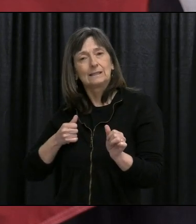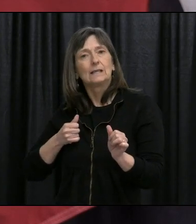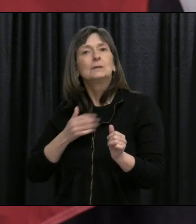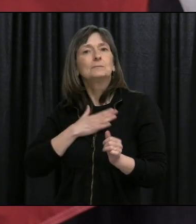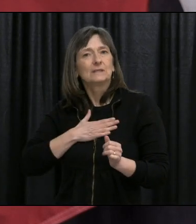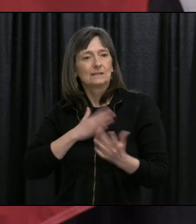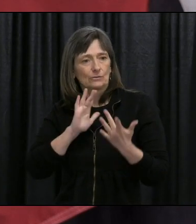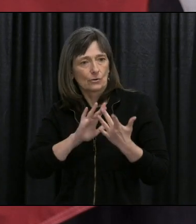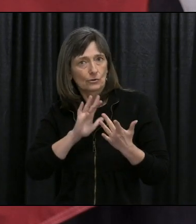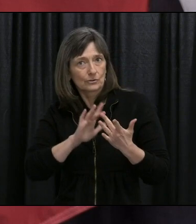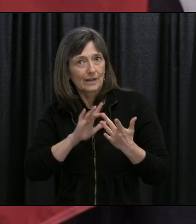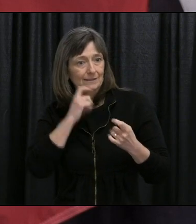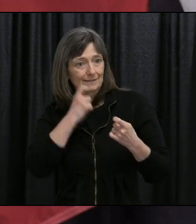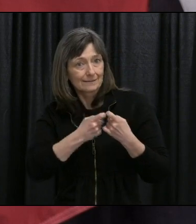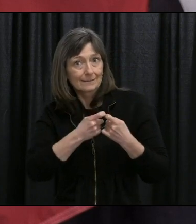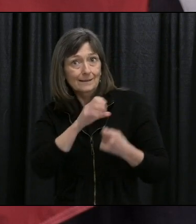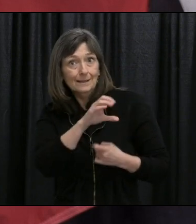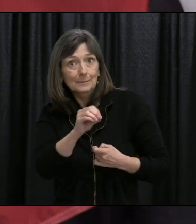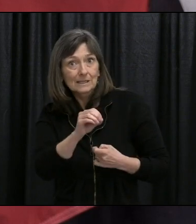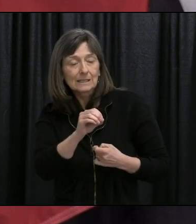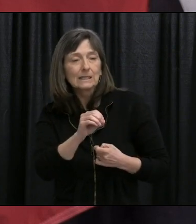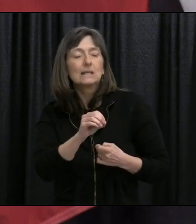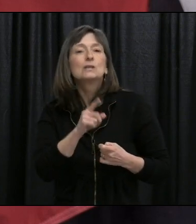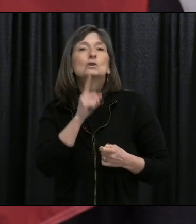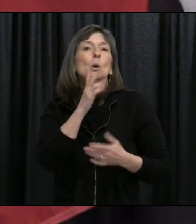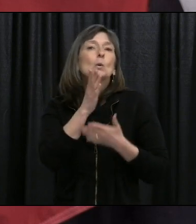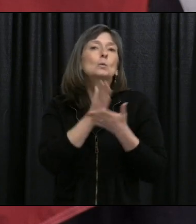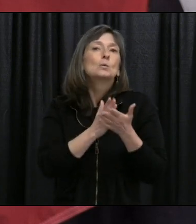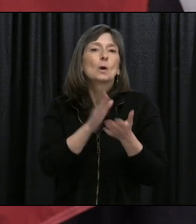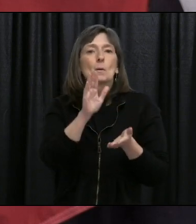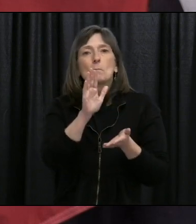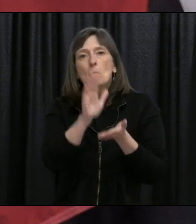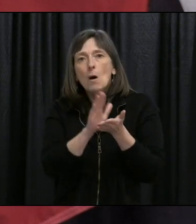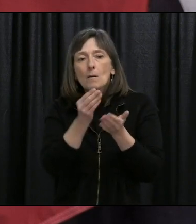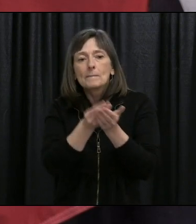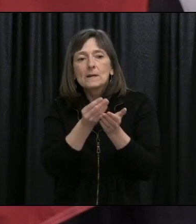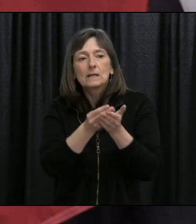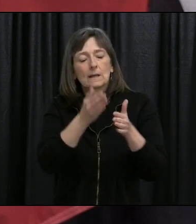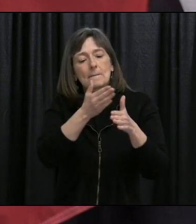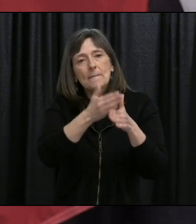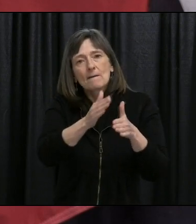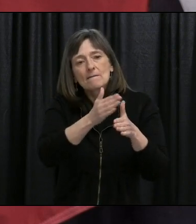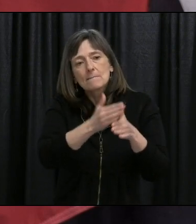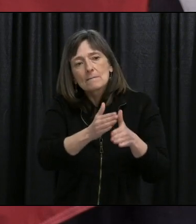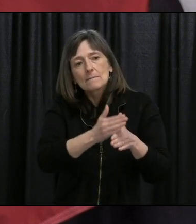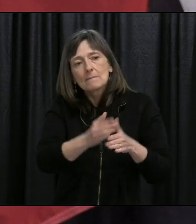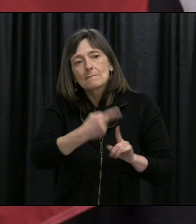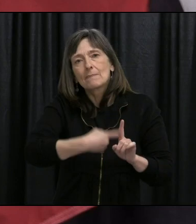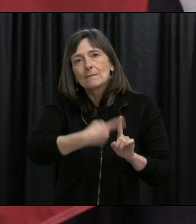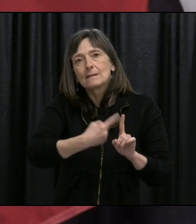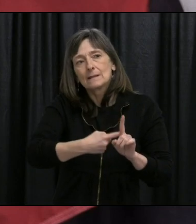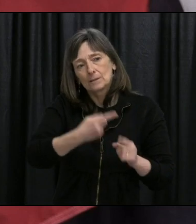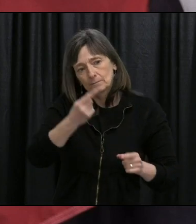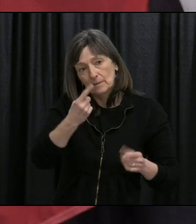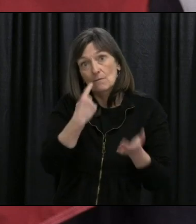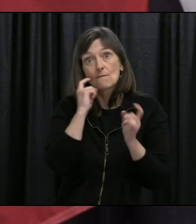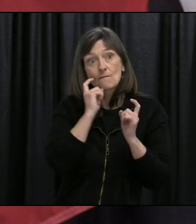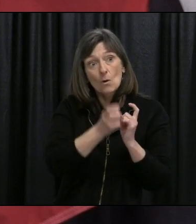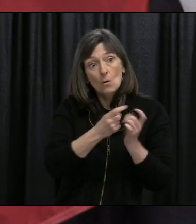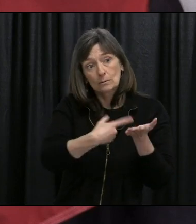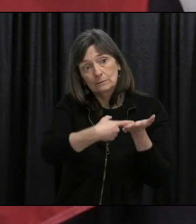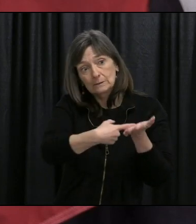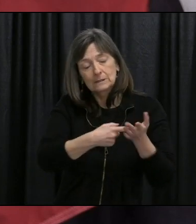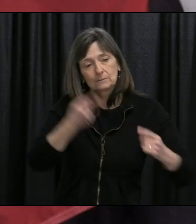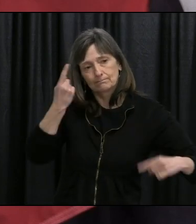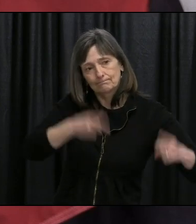your accounts in good standing. This one-time credit and the interest relief, as I've mentioned, are further steps that we are taking to